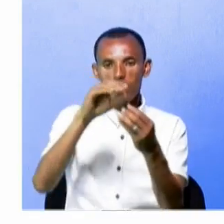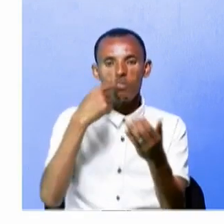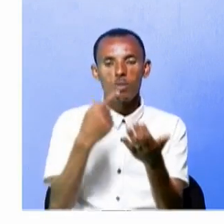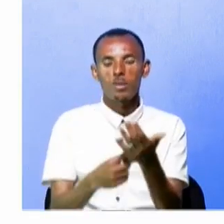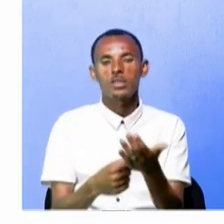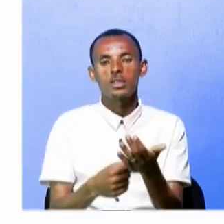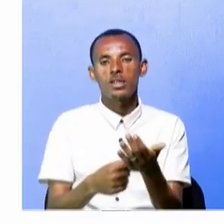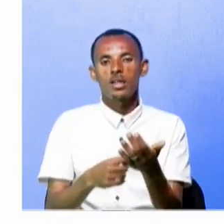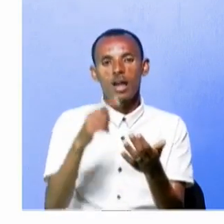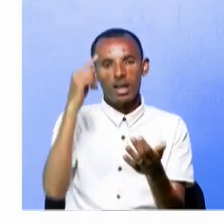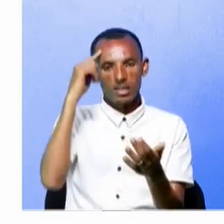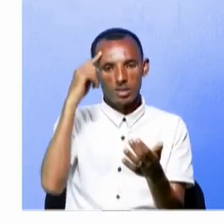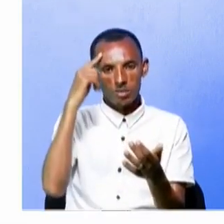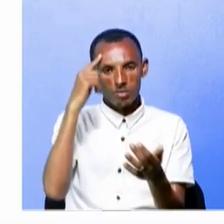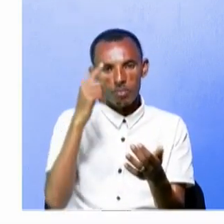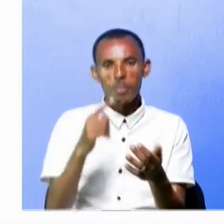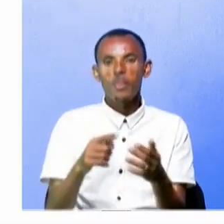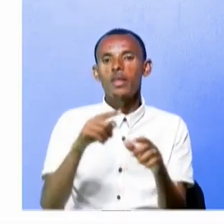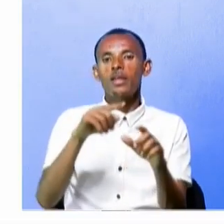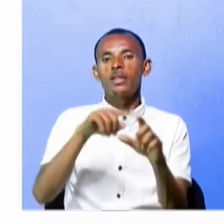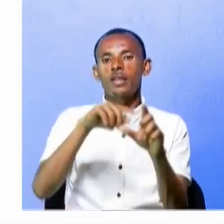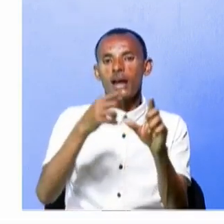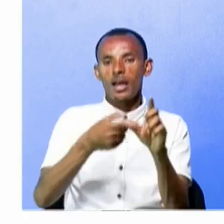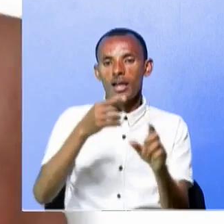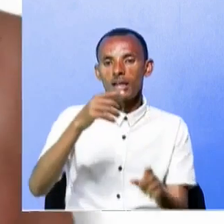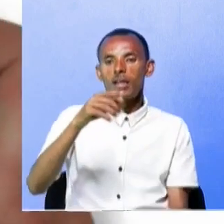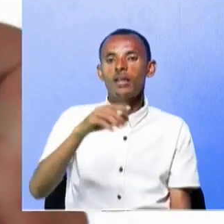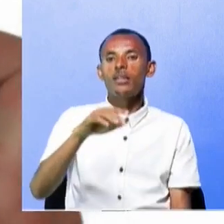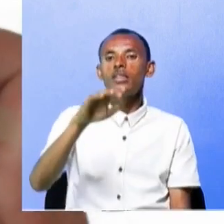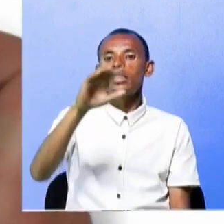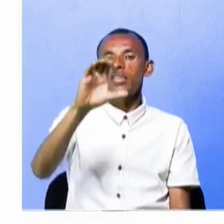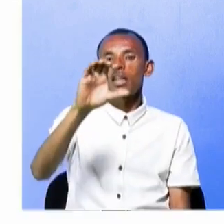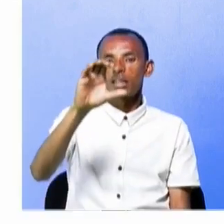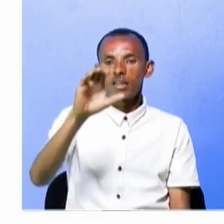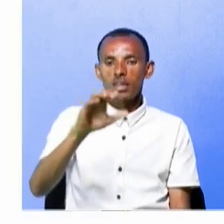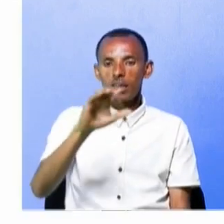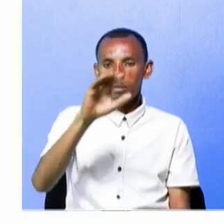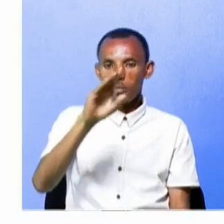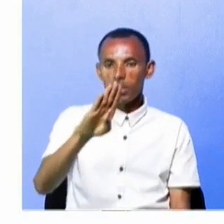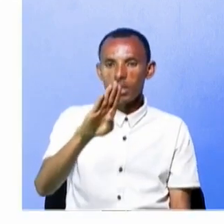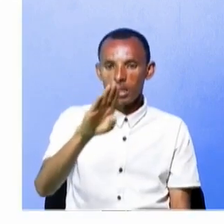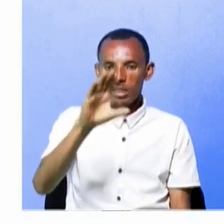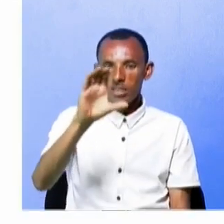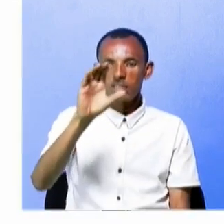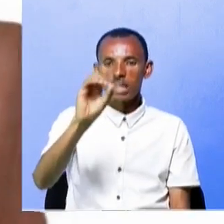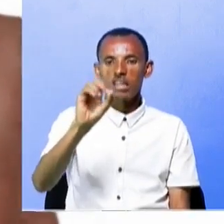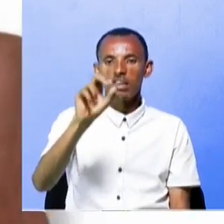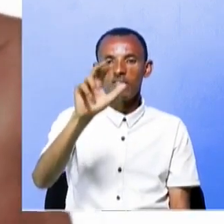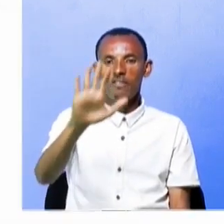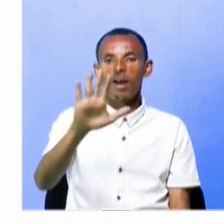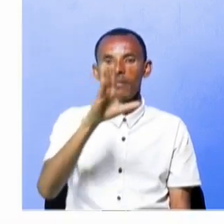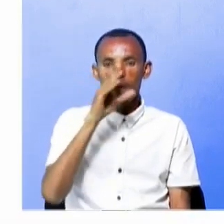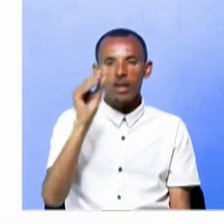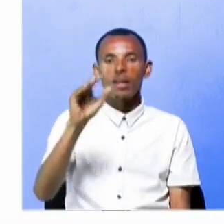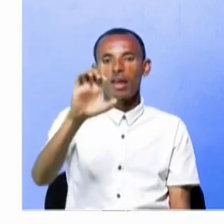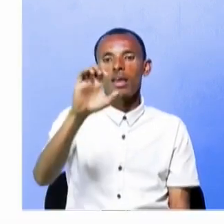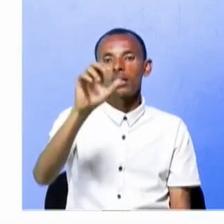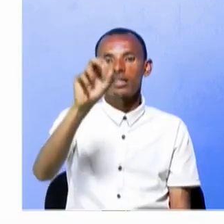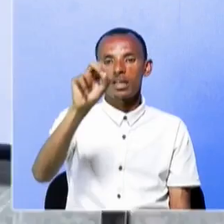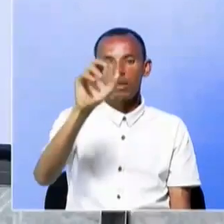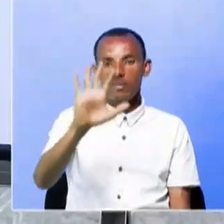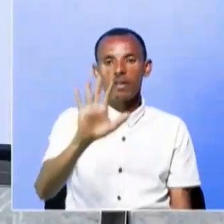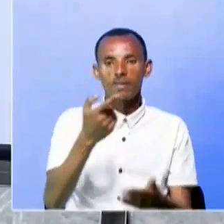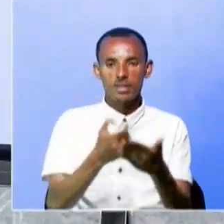is 35 degree, and this is also 35 degree. So in